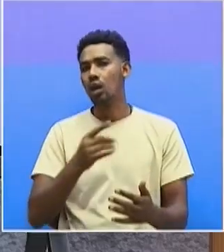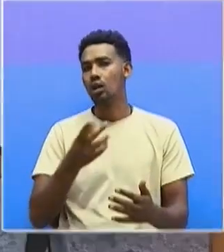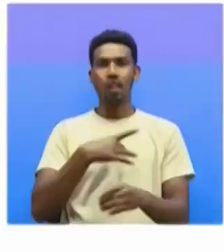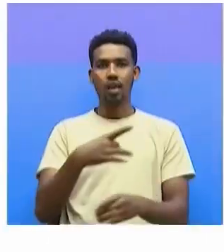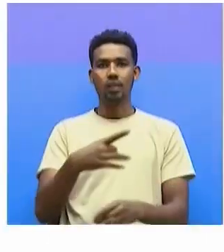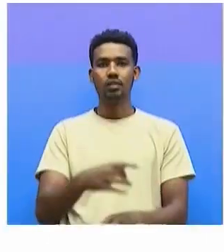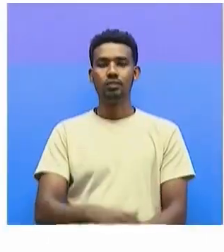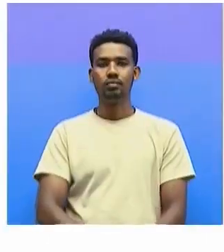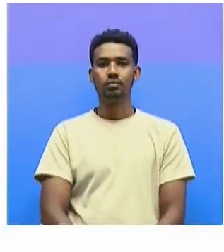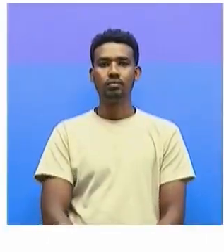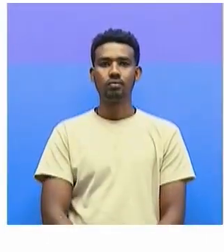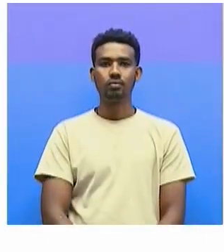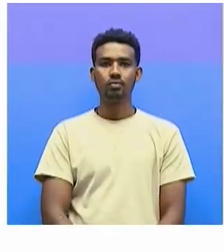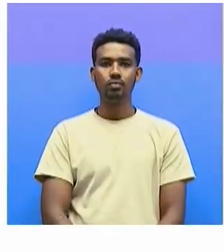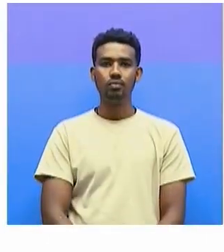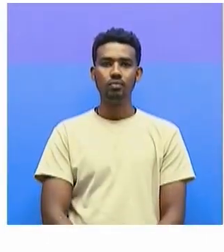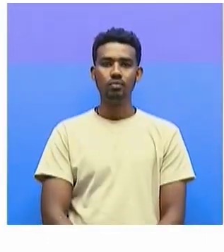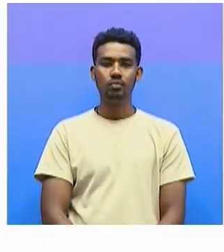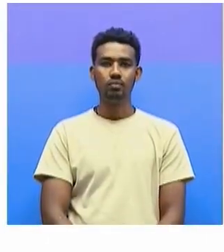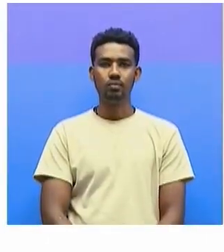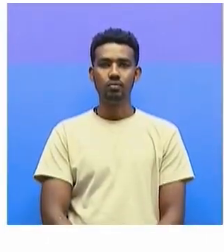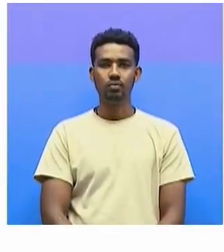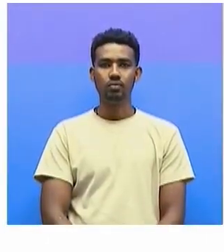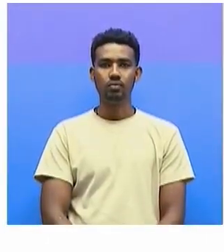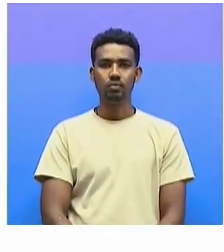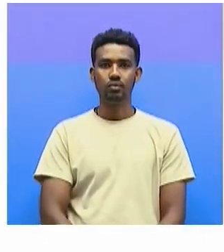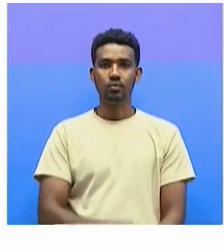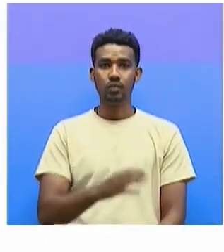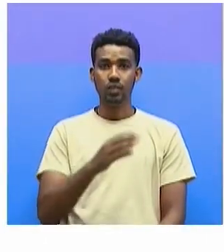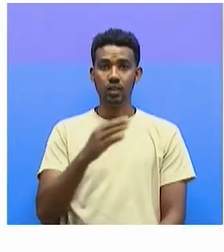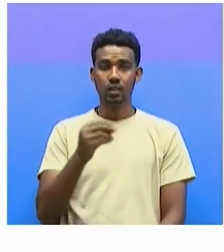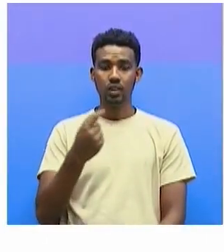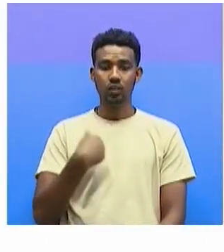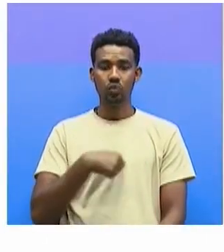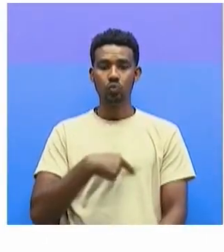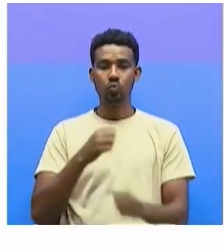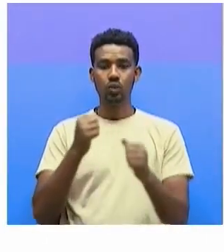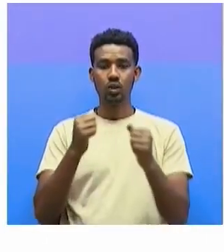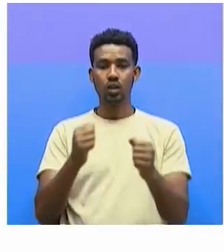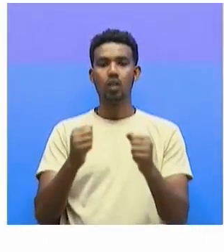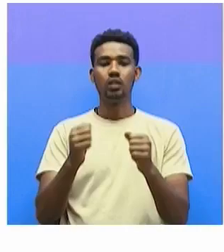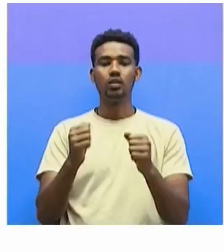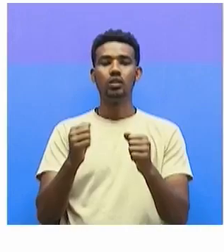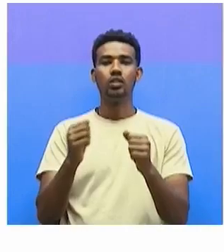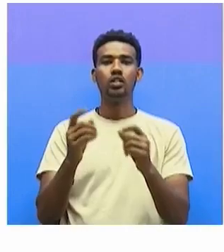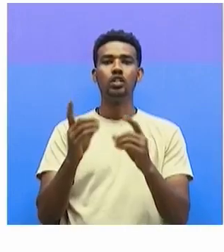the topic. This, like. And also, we can call don't